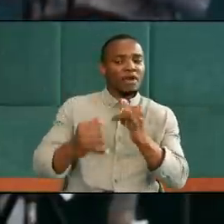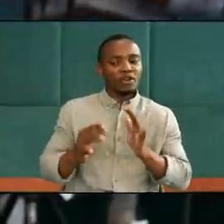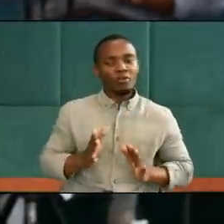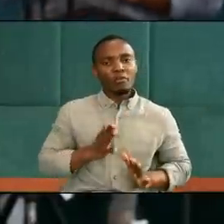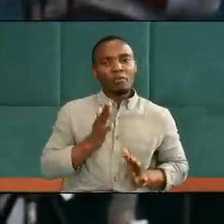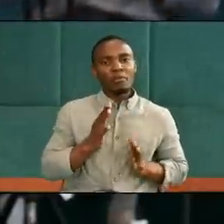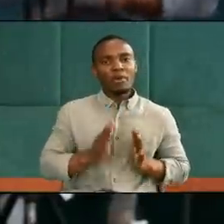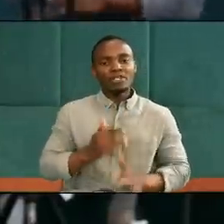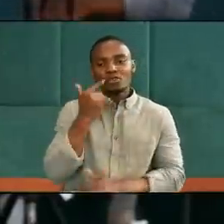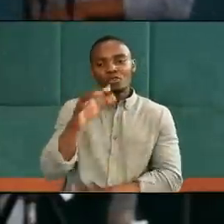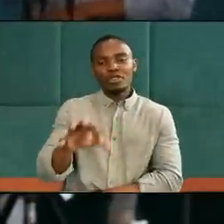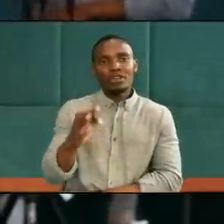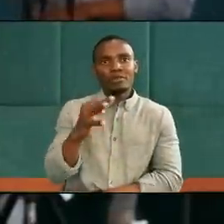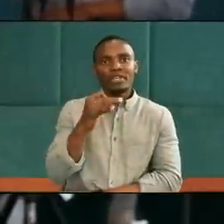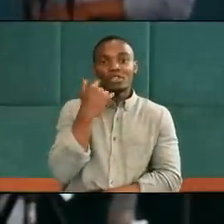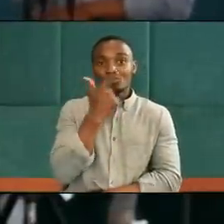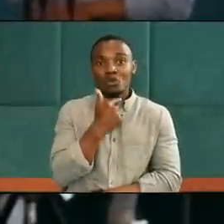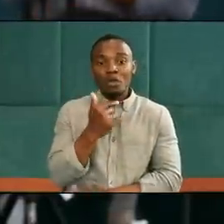who...